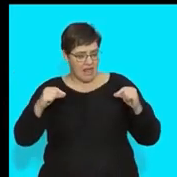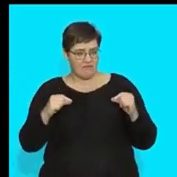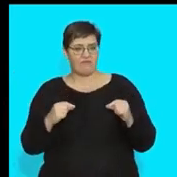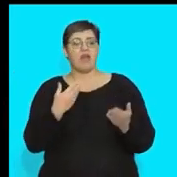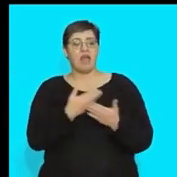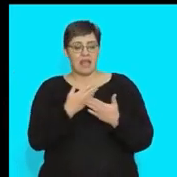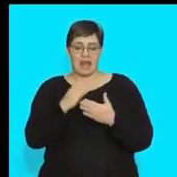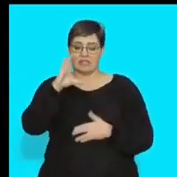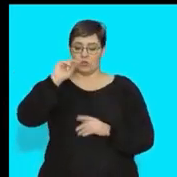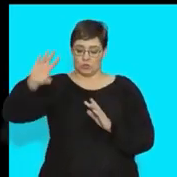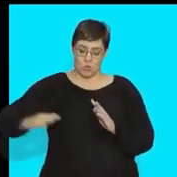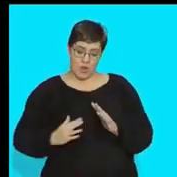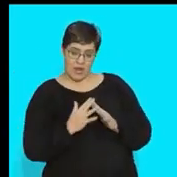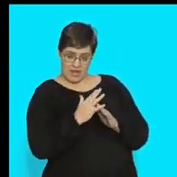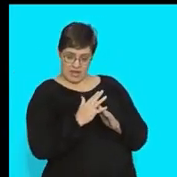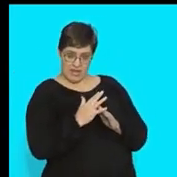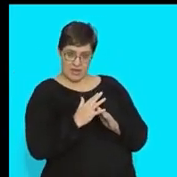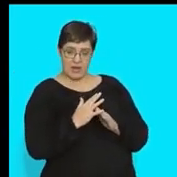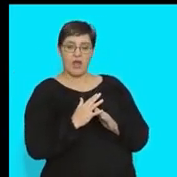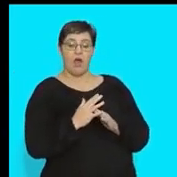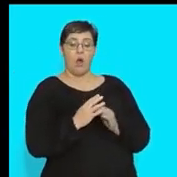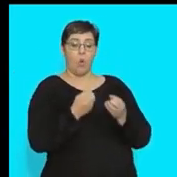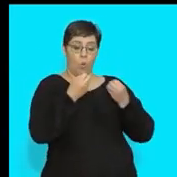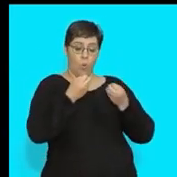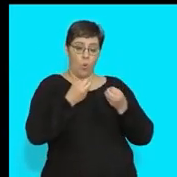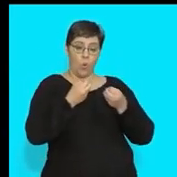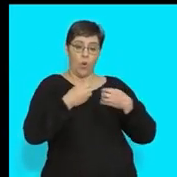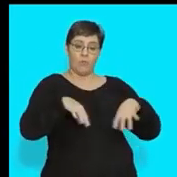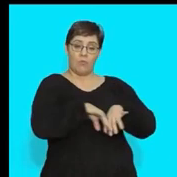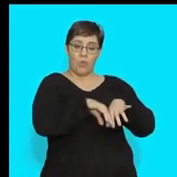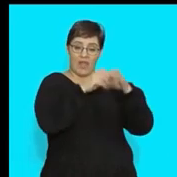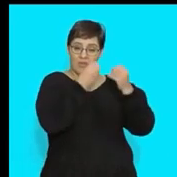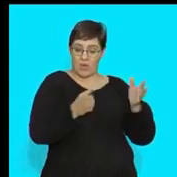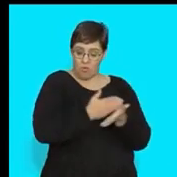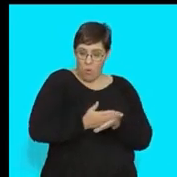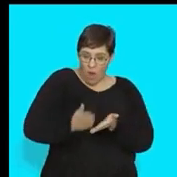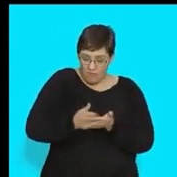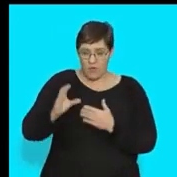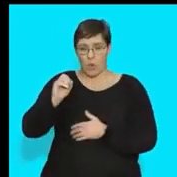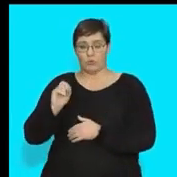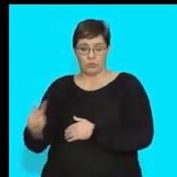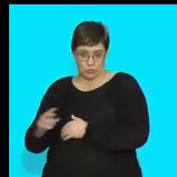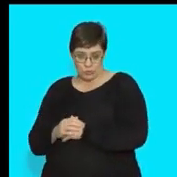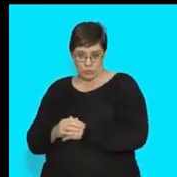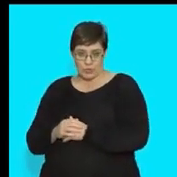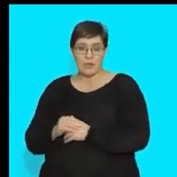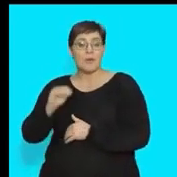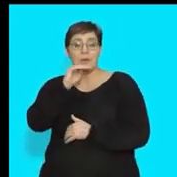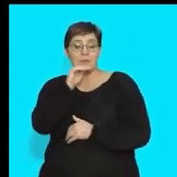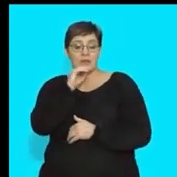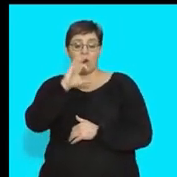carbon dioxide to get out oxygen, right? The leaf needs to ensure that the